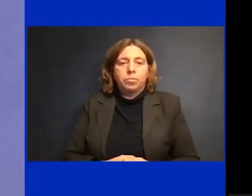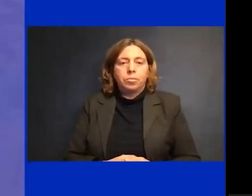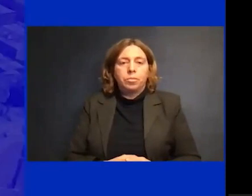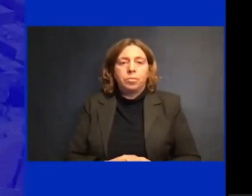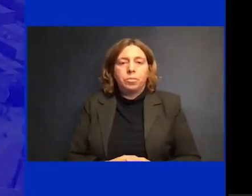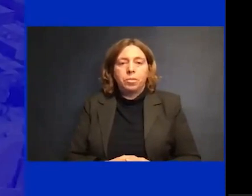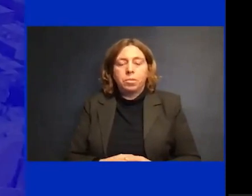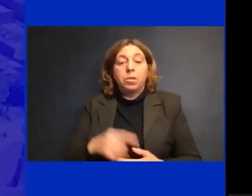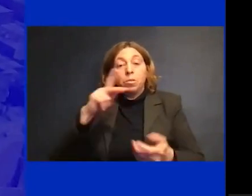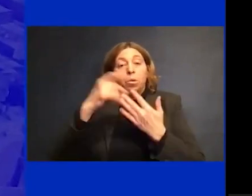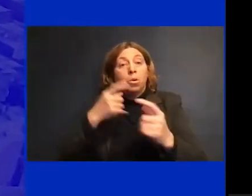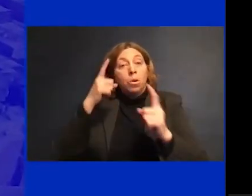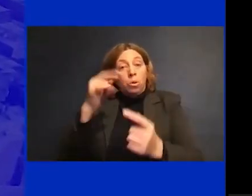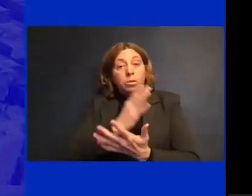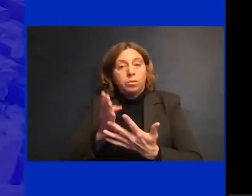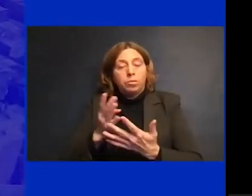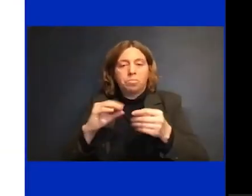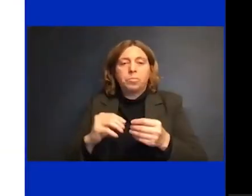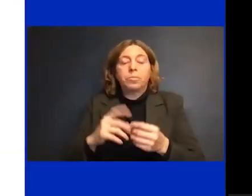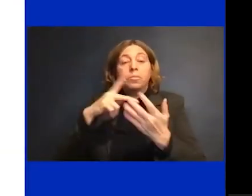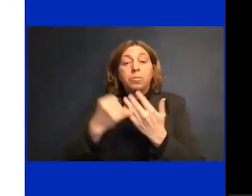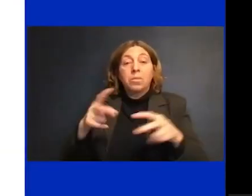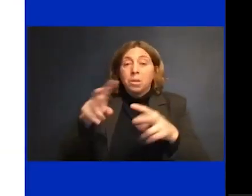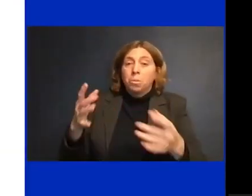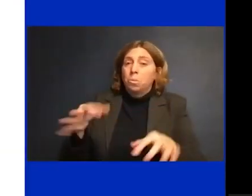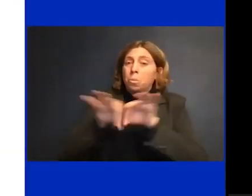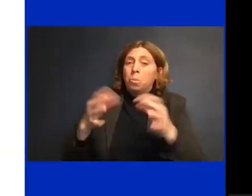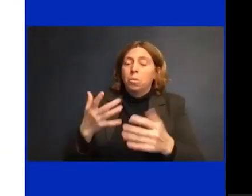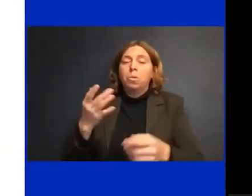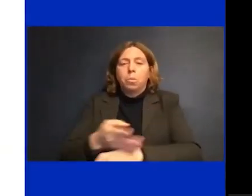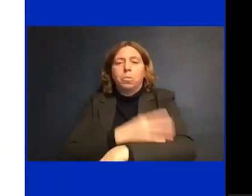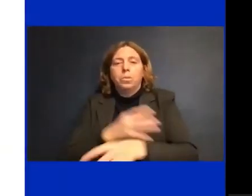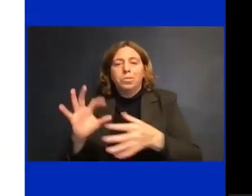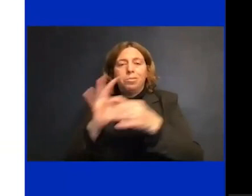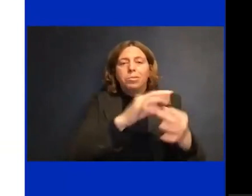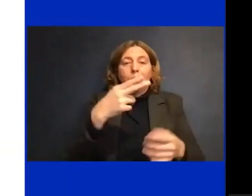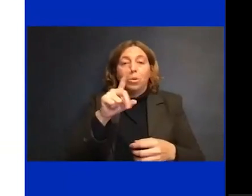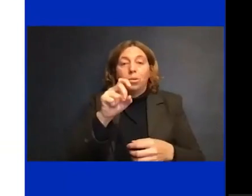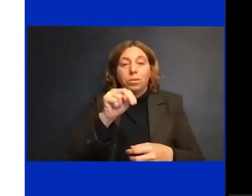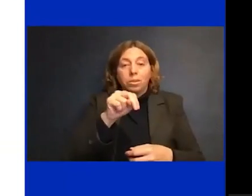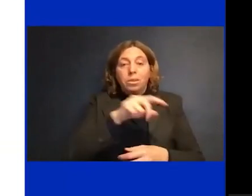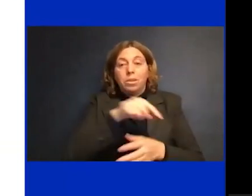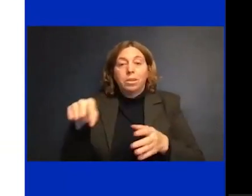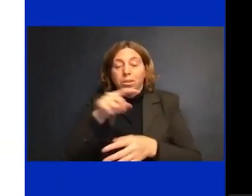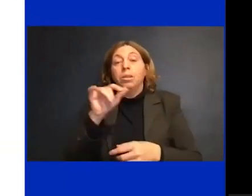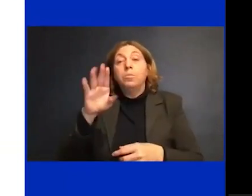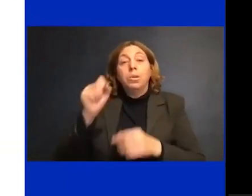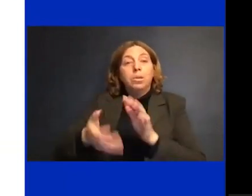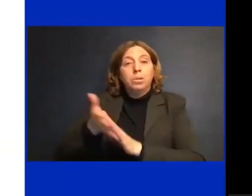Project goals. The project seeks to improve Trans-Hudson bus